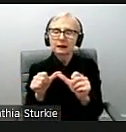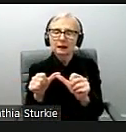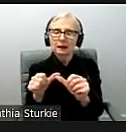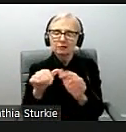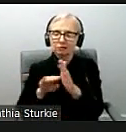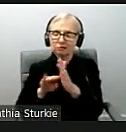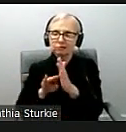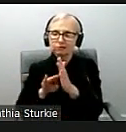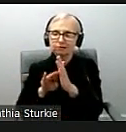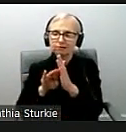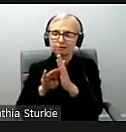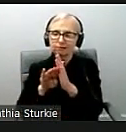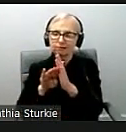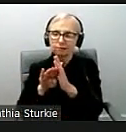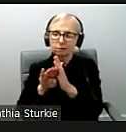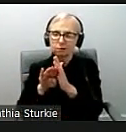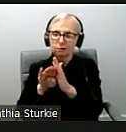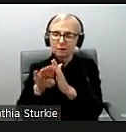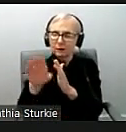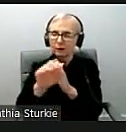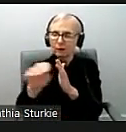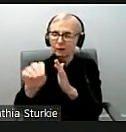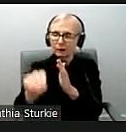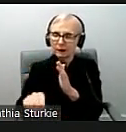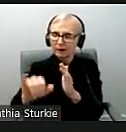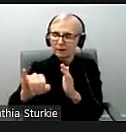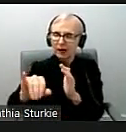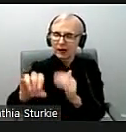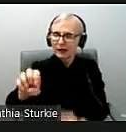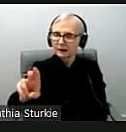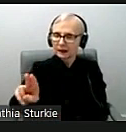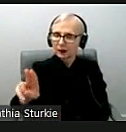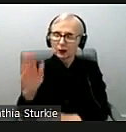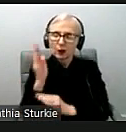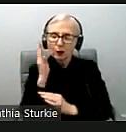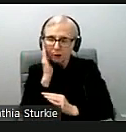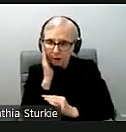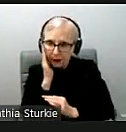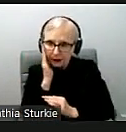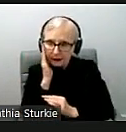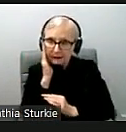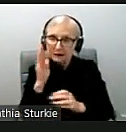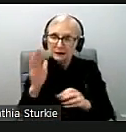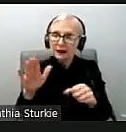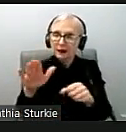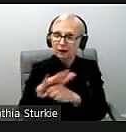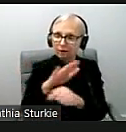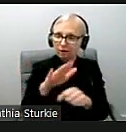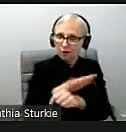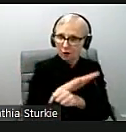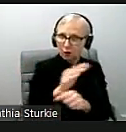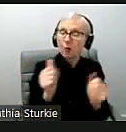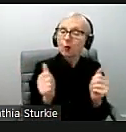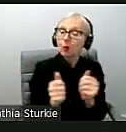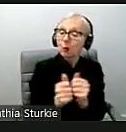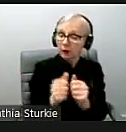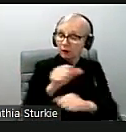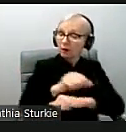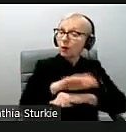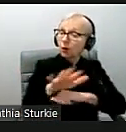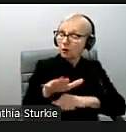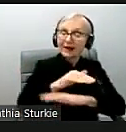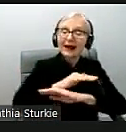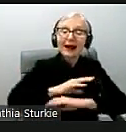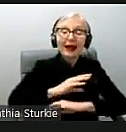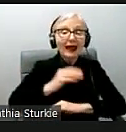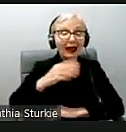upward trend in the percentage of ICU beds that are occupied. And this is for COVID and for non-COVID patients. But as